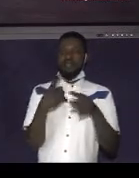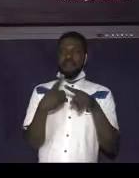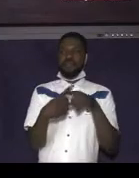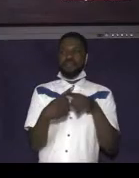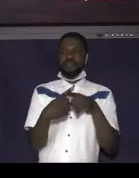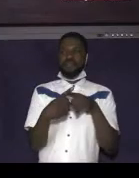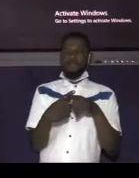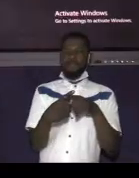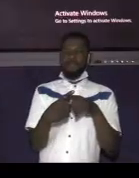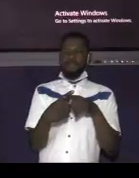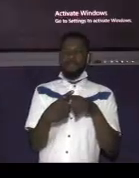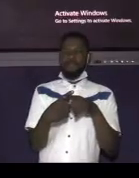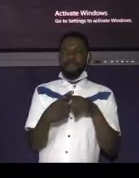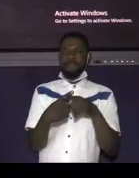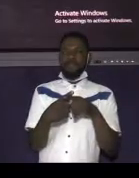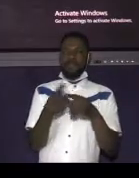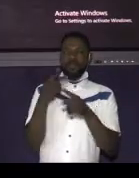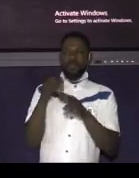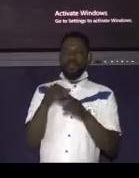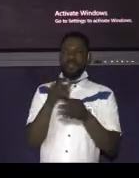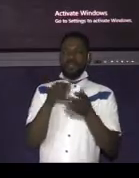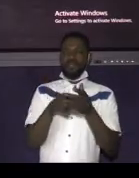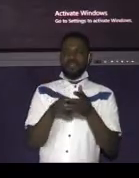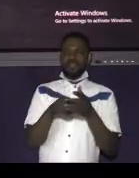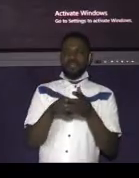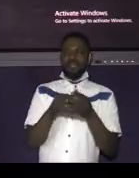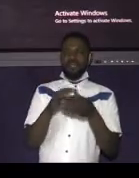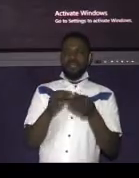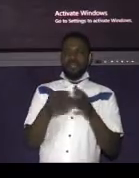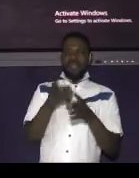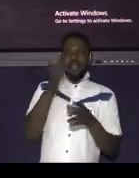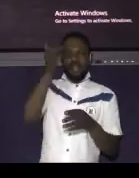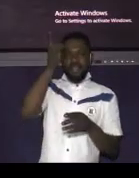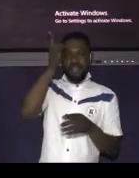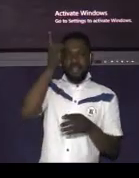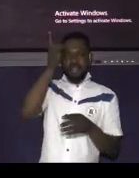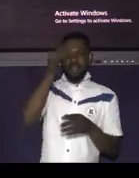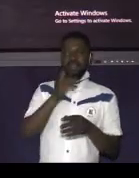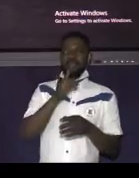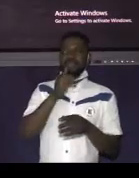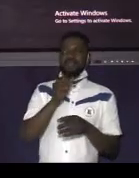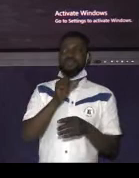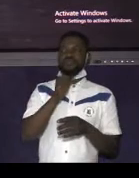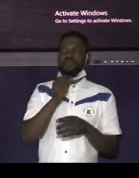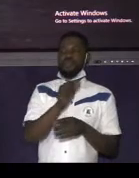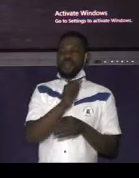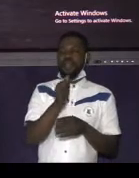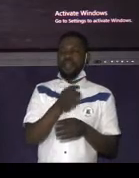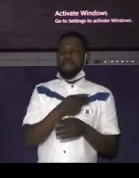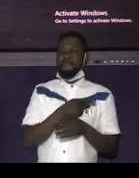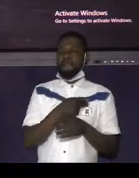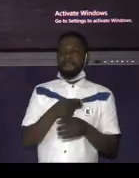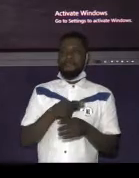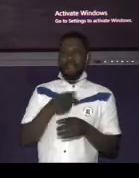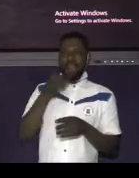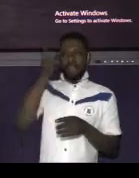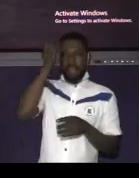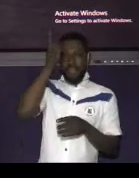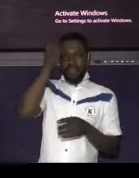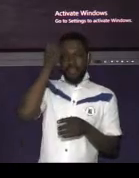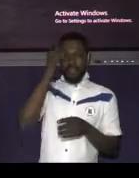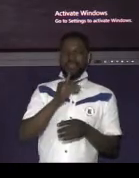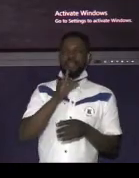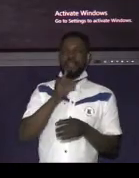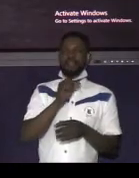form. Look at the sentence. David is not a prefect. David is not a